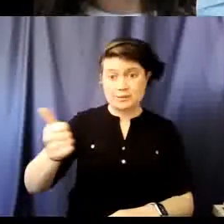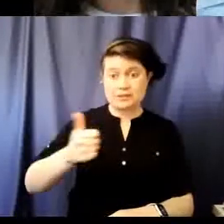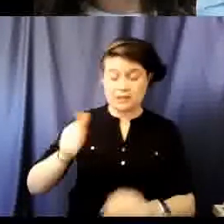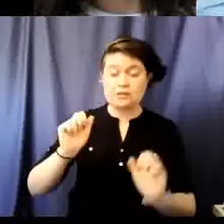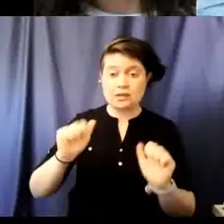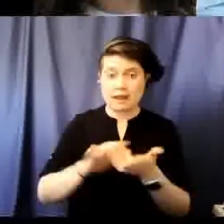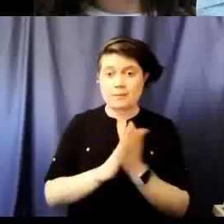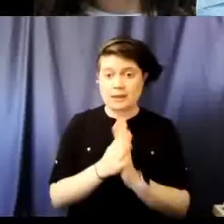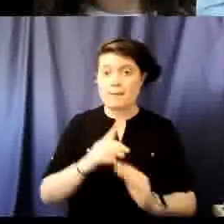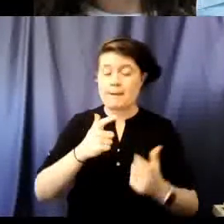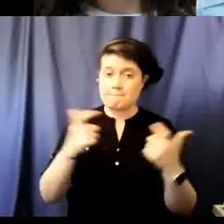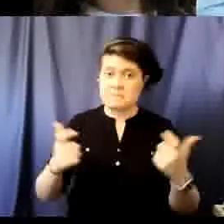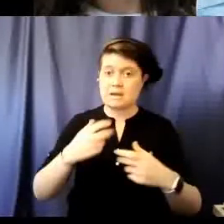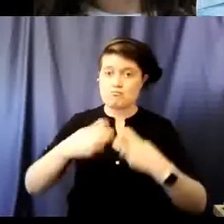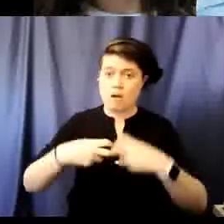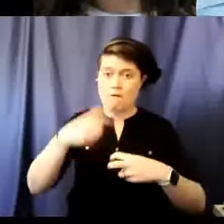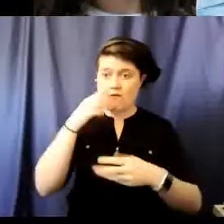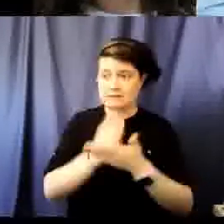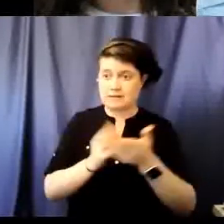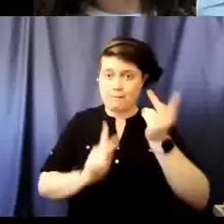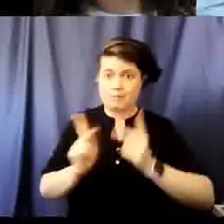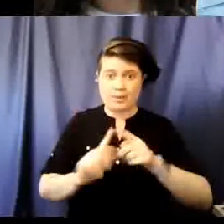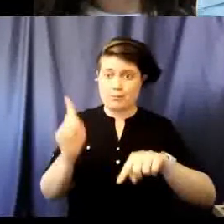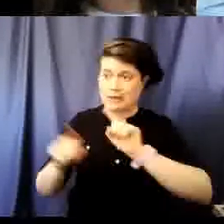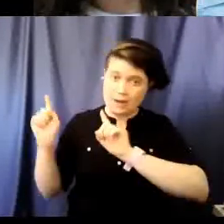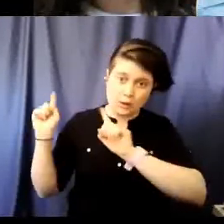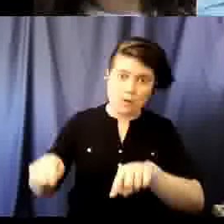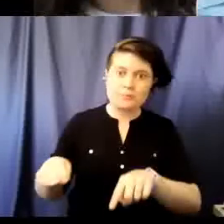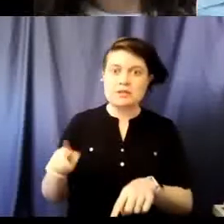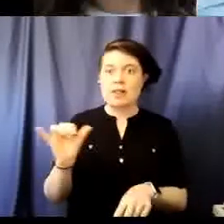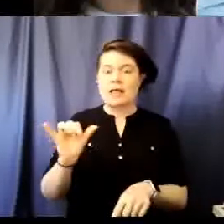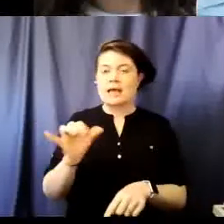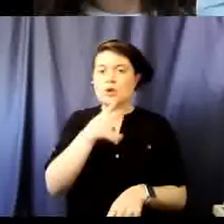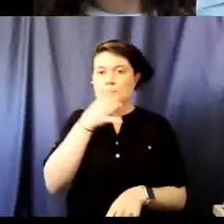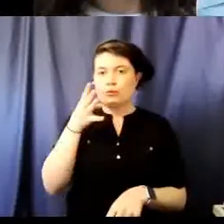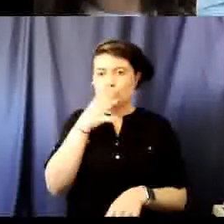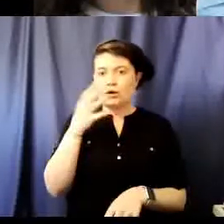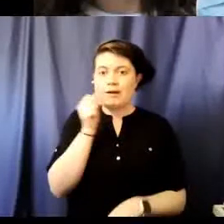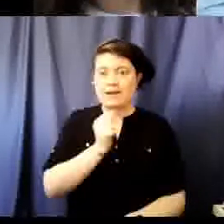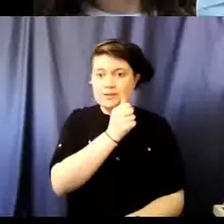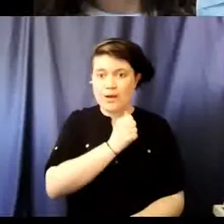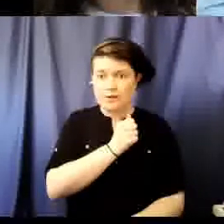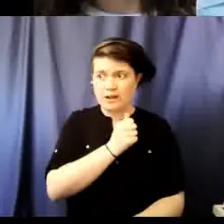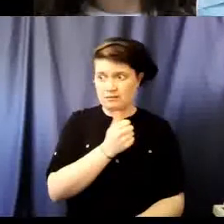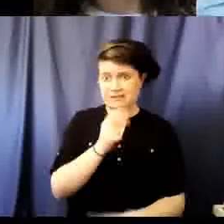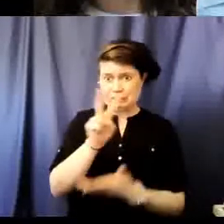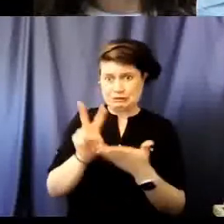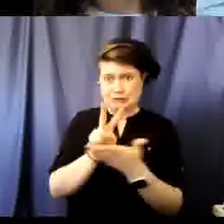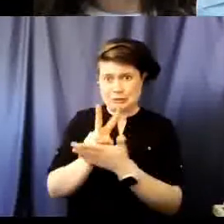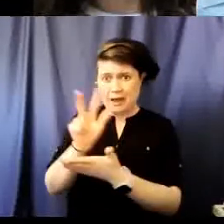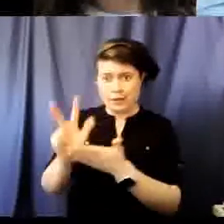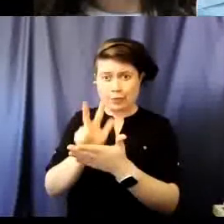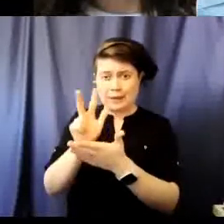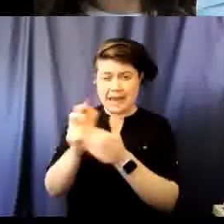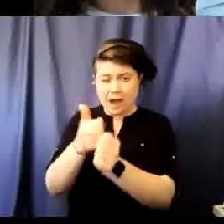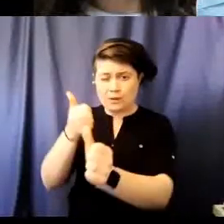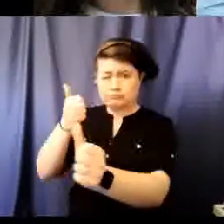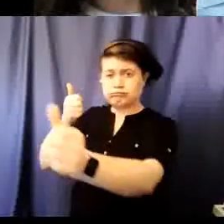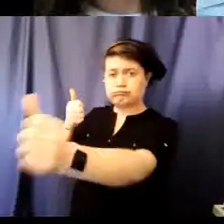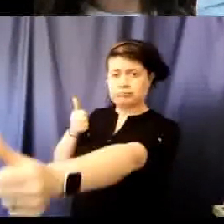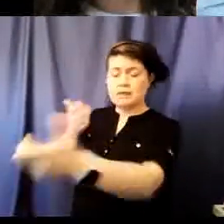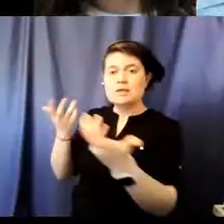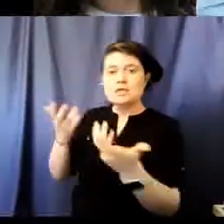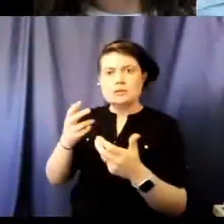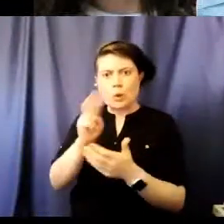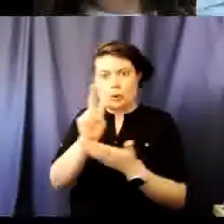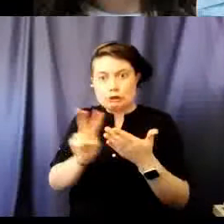for folks. So we know some places in rural Arizona live 2 to 3 hours away from services, so driving 2 hours a week